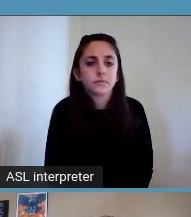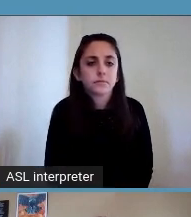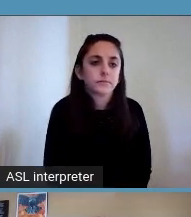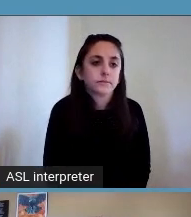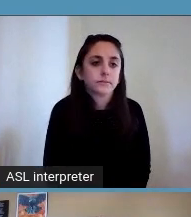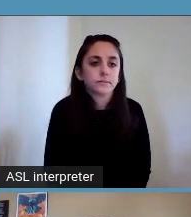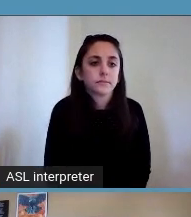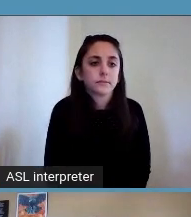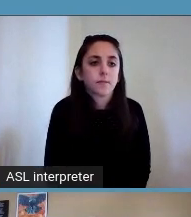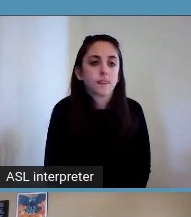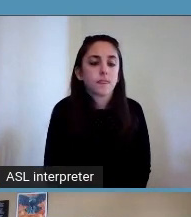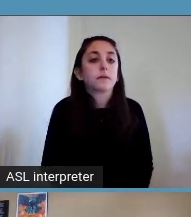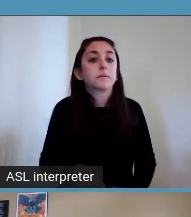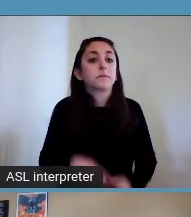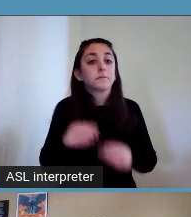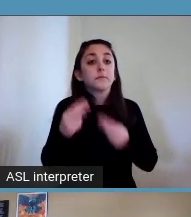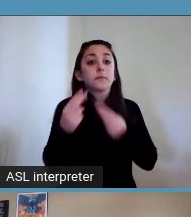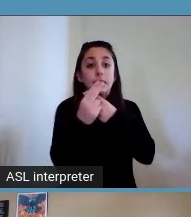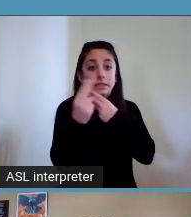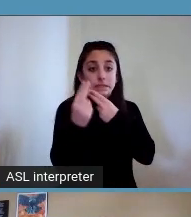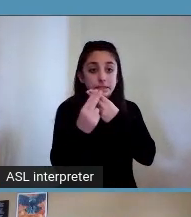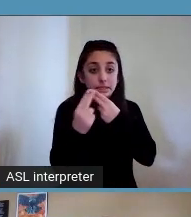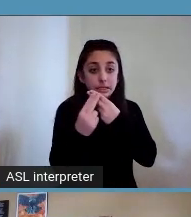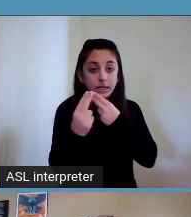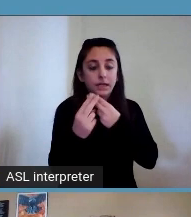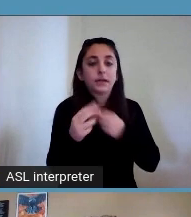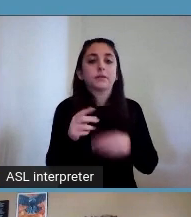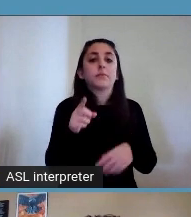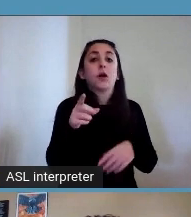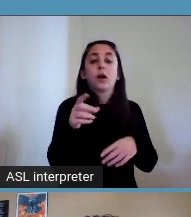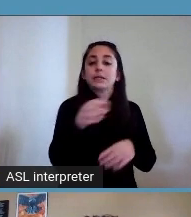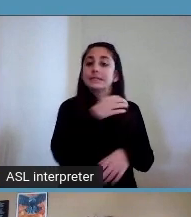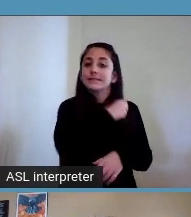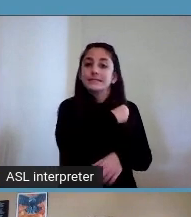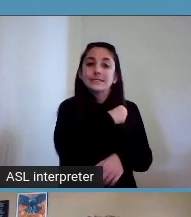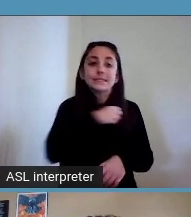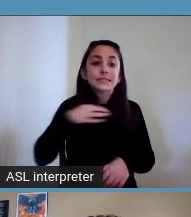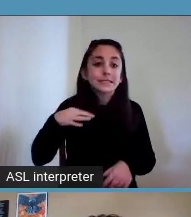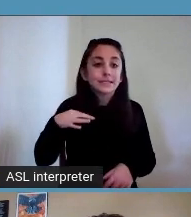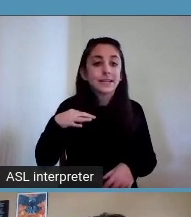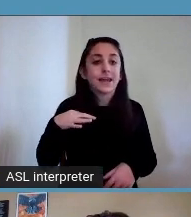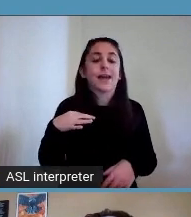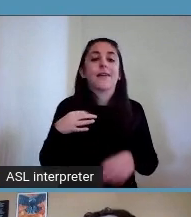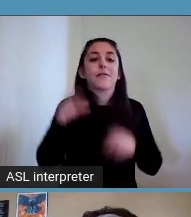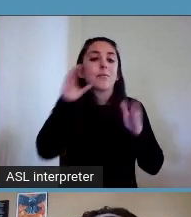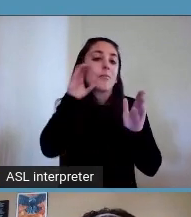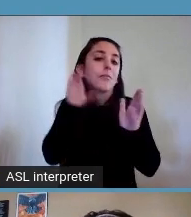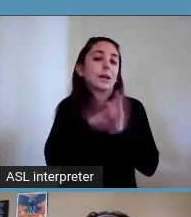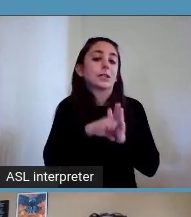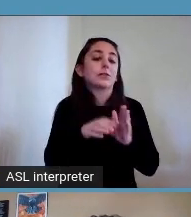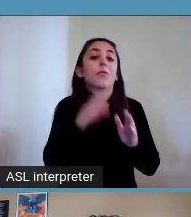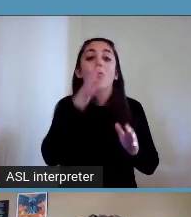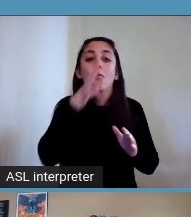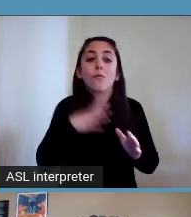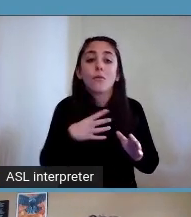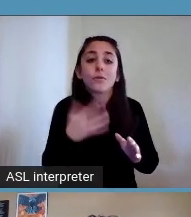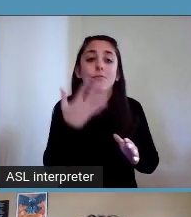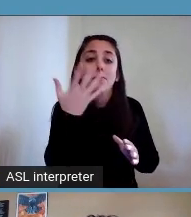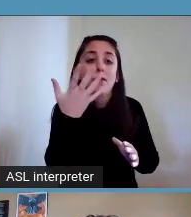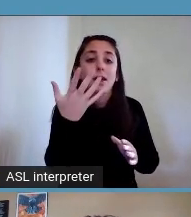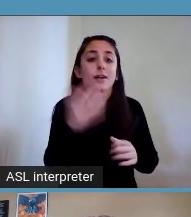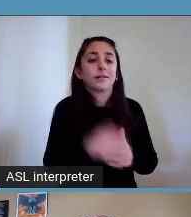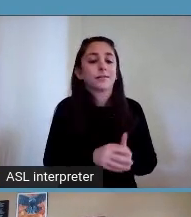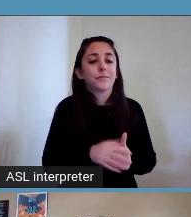So this slide is a picture, a staff picture, five women in our collections room. So we're all